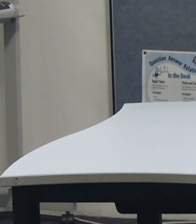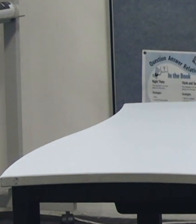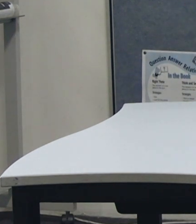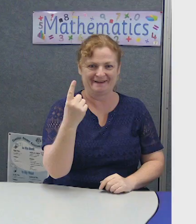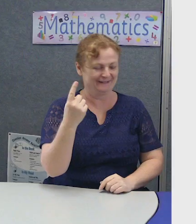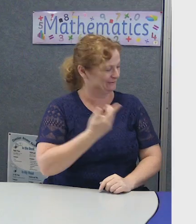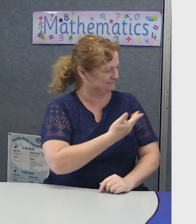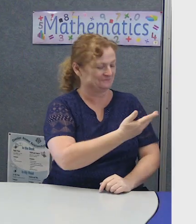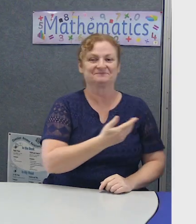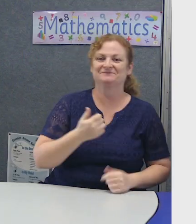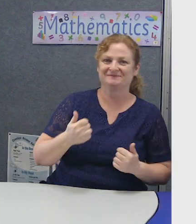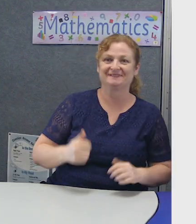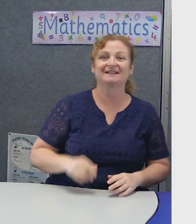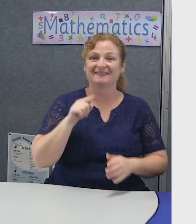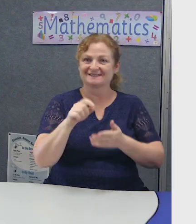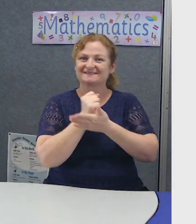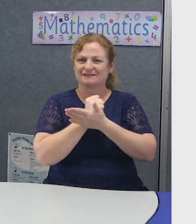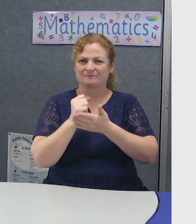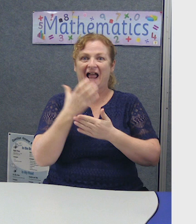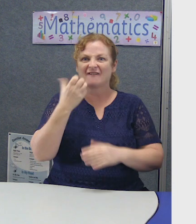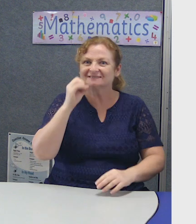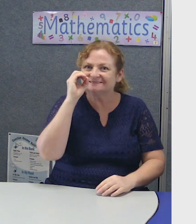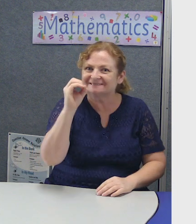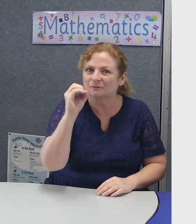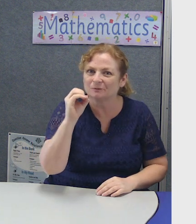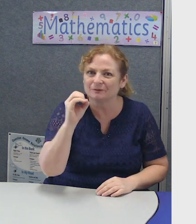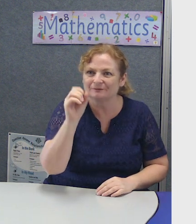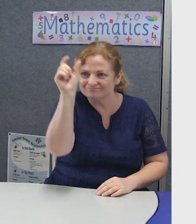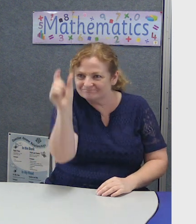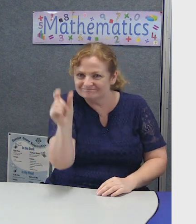That number has a zero in one of its places.